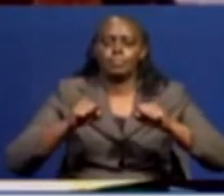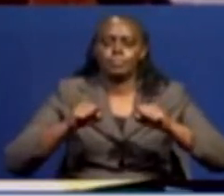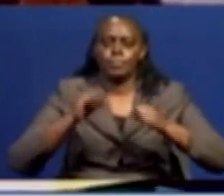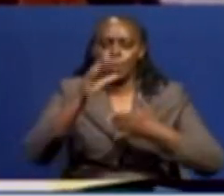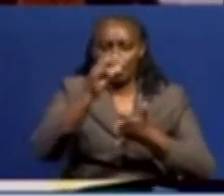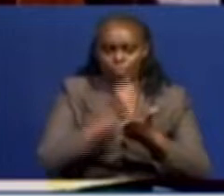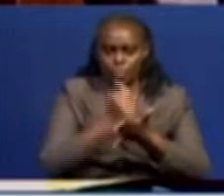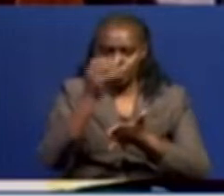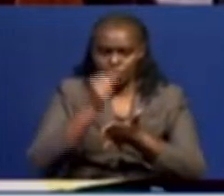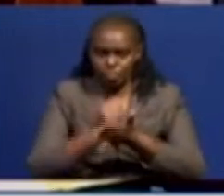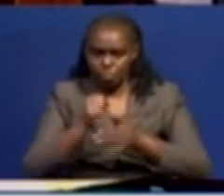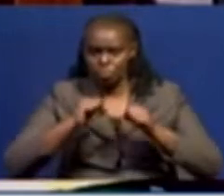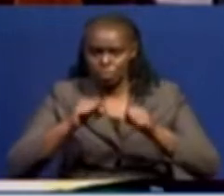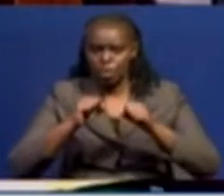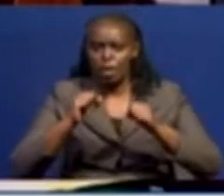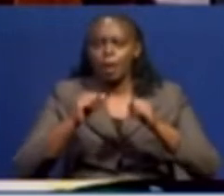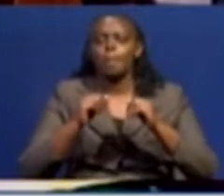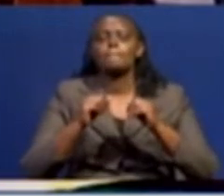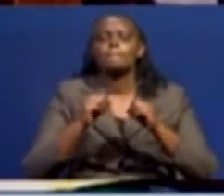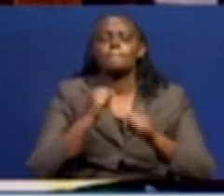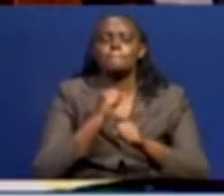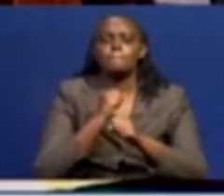positions,